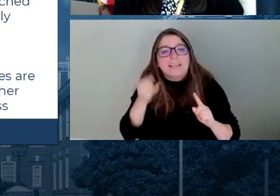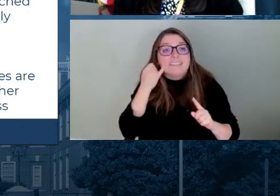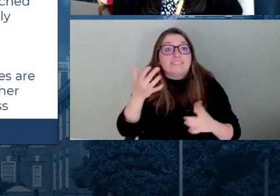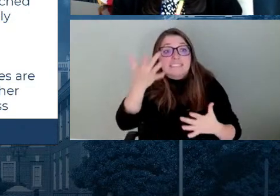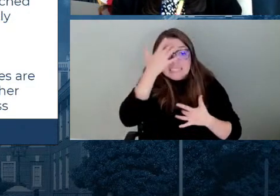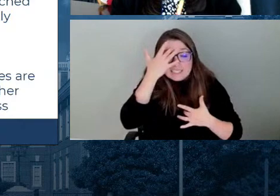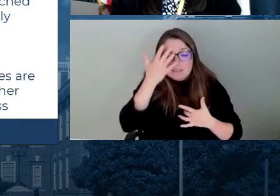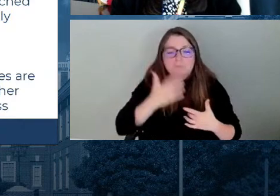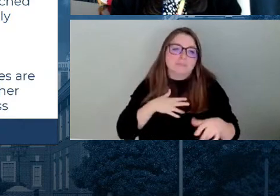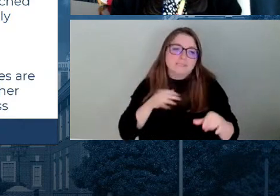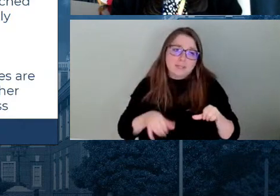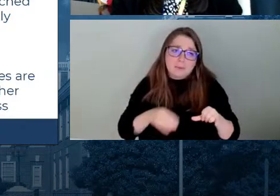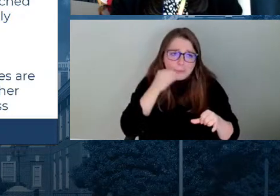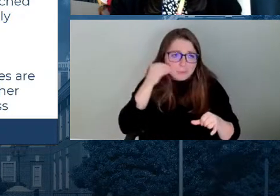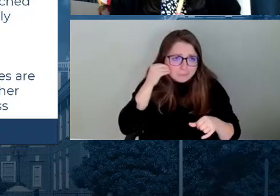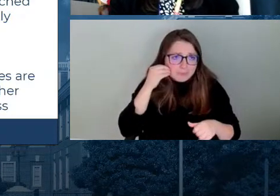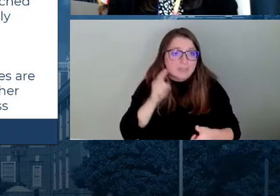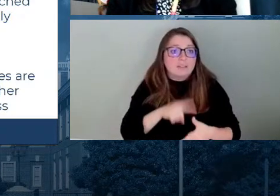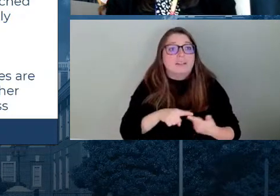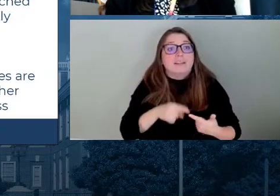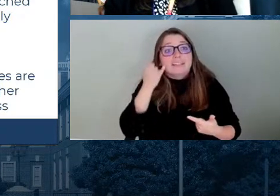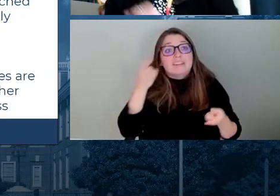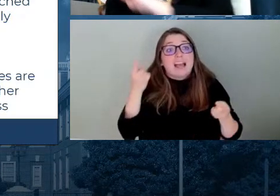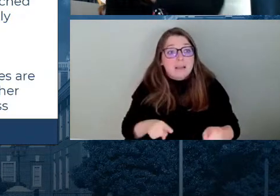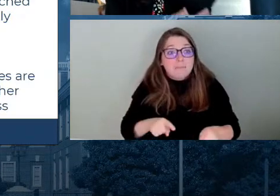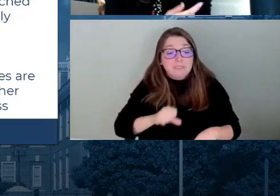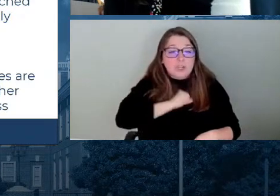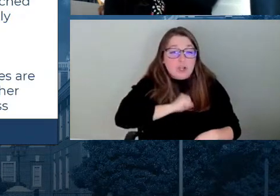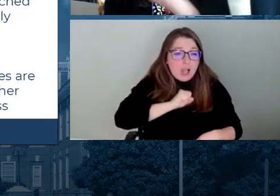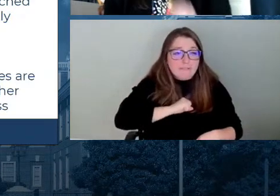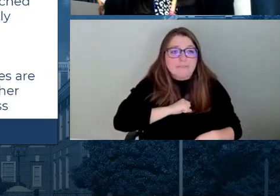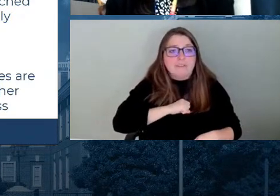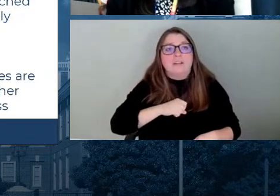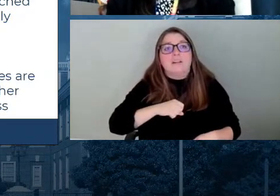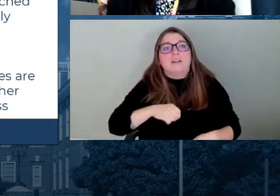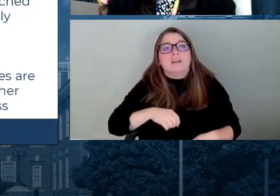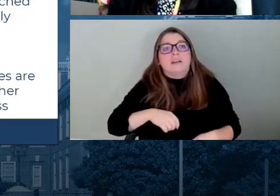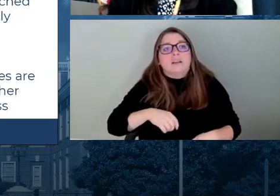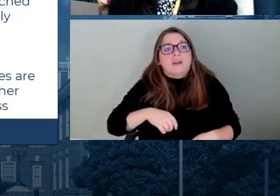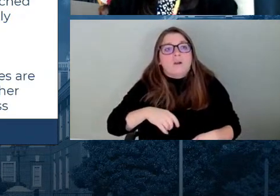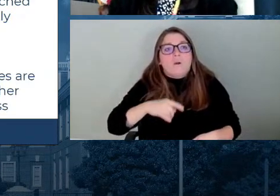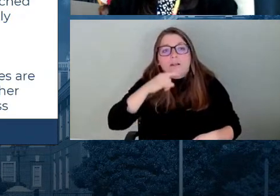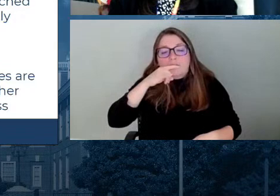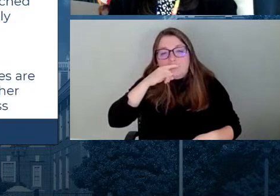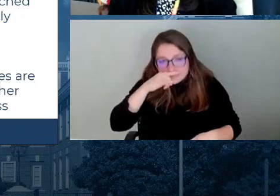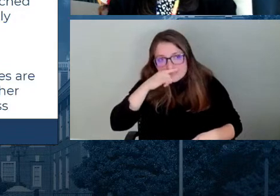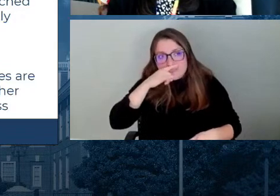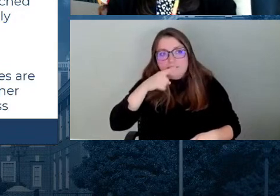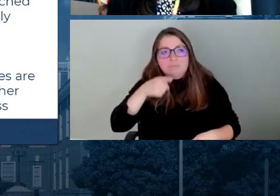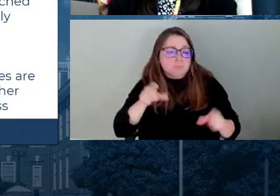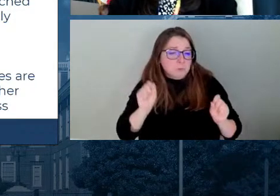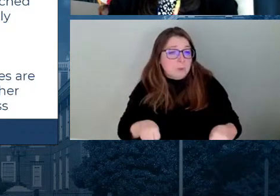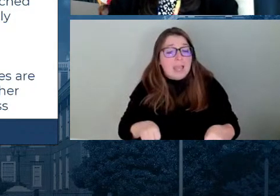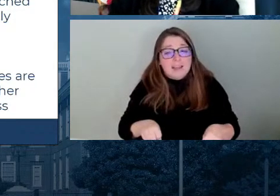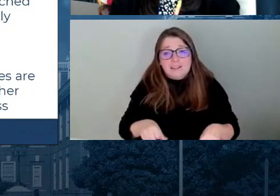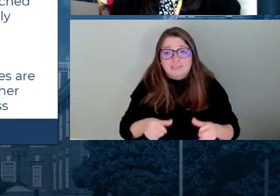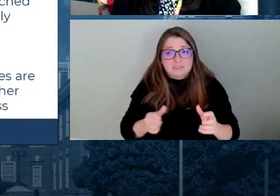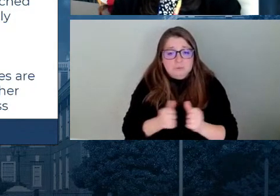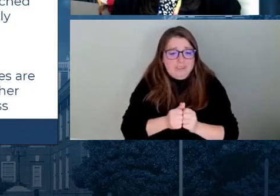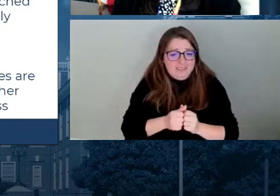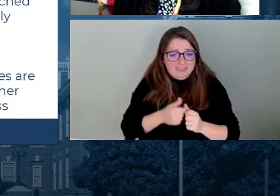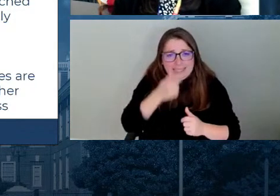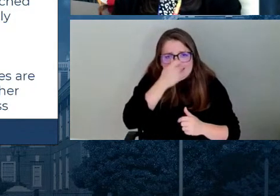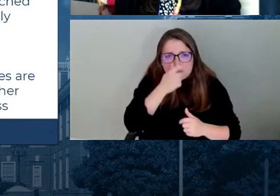do have a cough or sneezes, cover with the tissue. The ever popular sneeze into your arm is always available. And please dispose